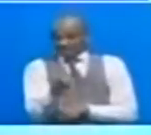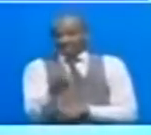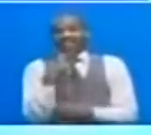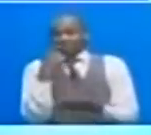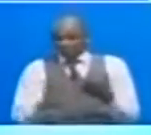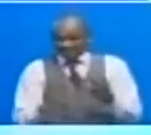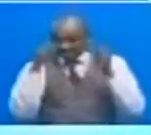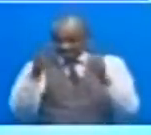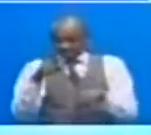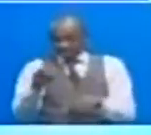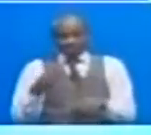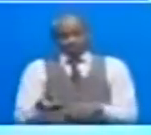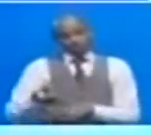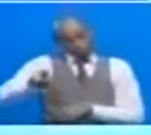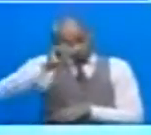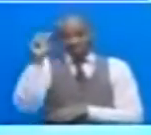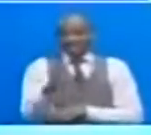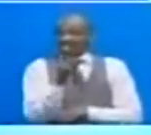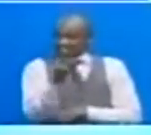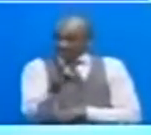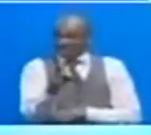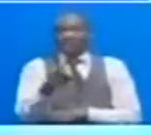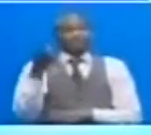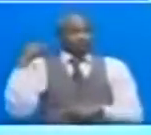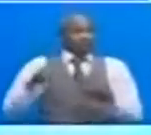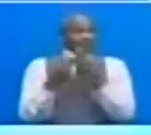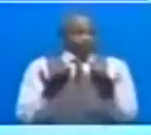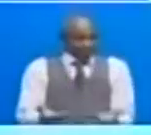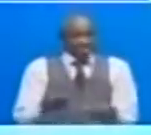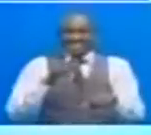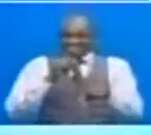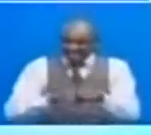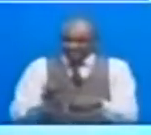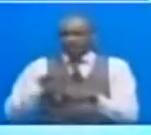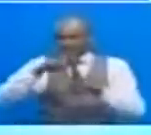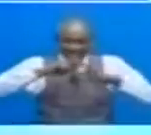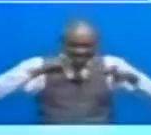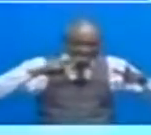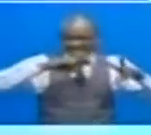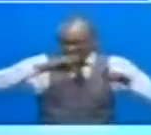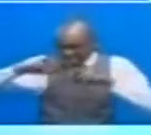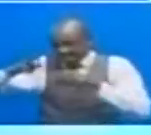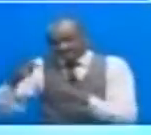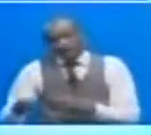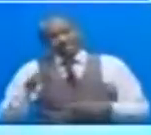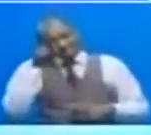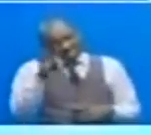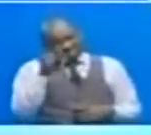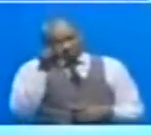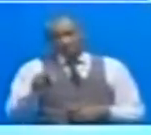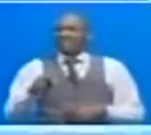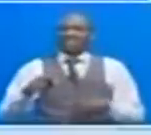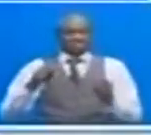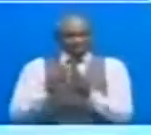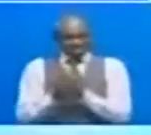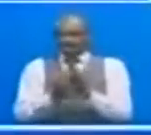that the decision to increase teachers' remuneration was arrived at after meticulous research and therefore it should not be